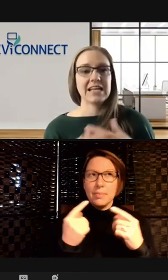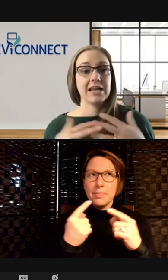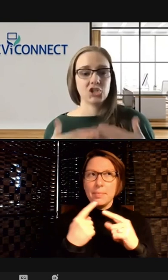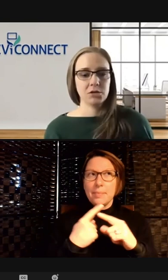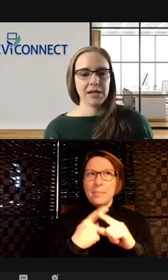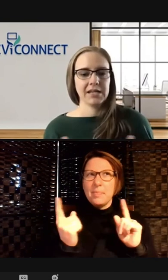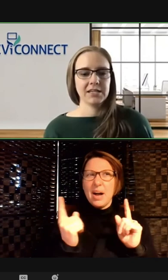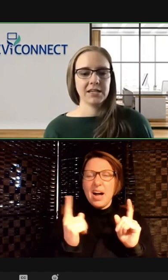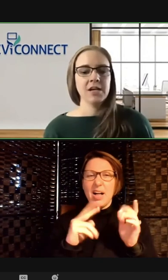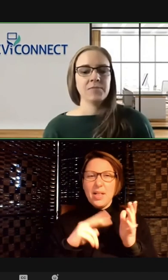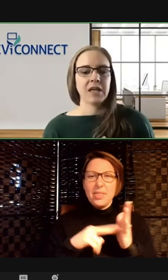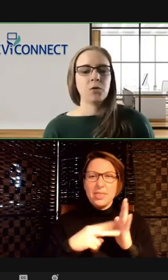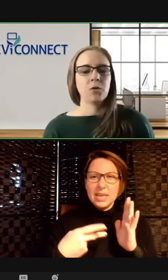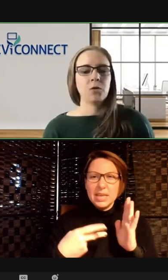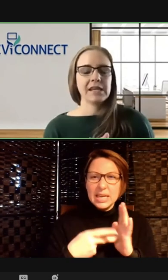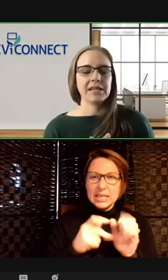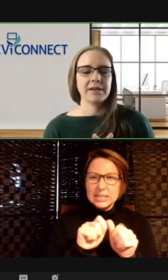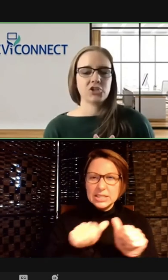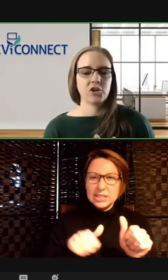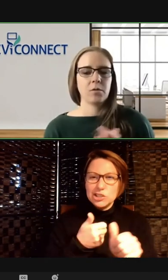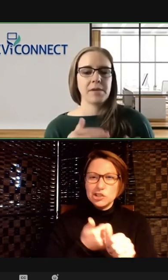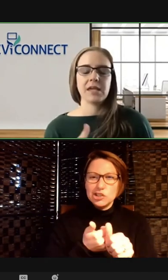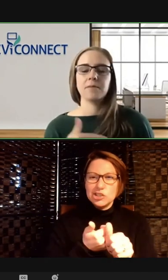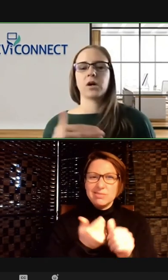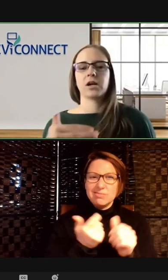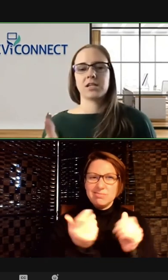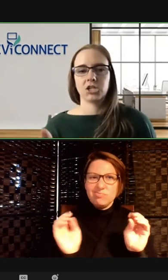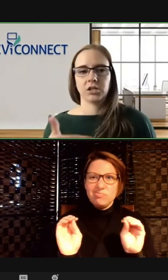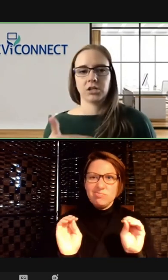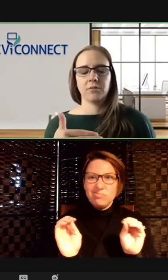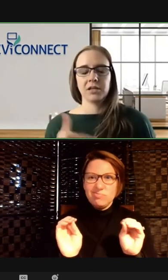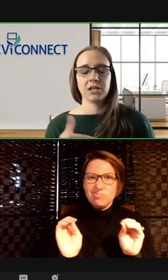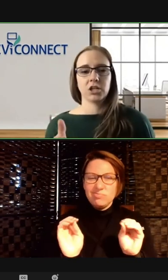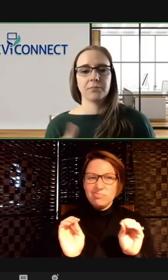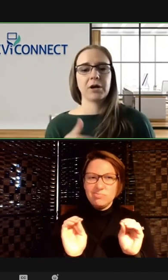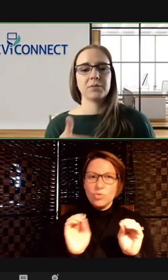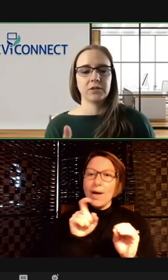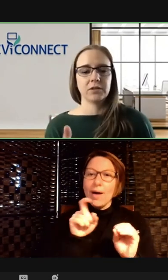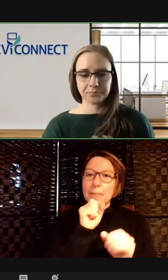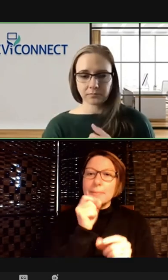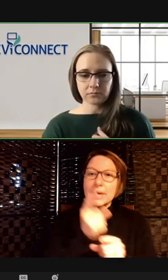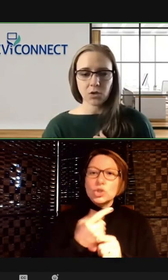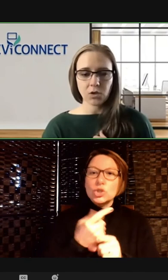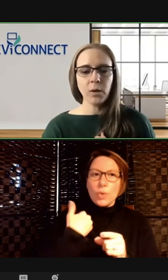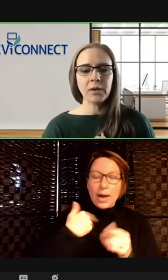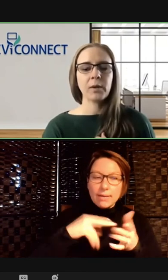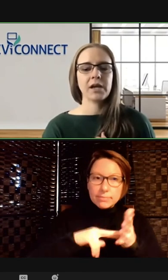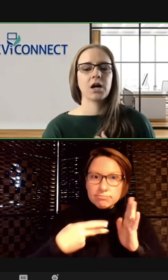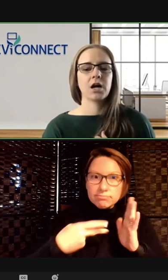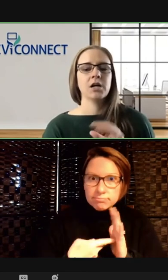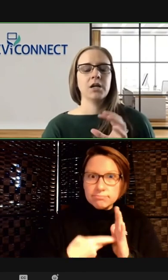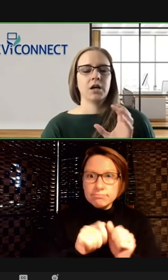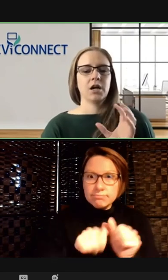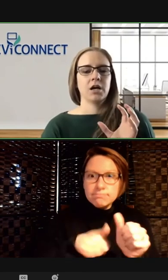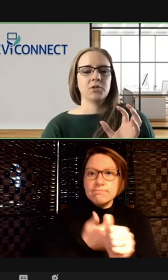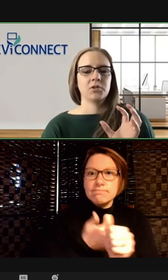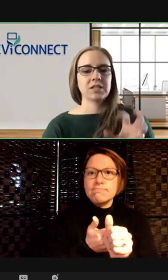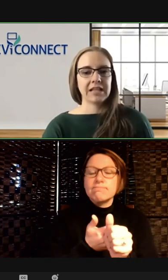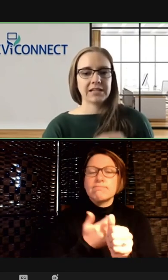of meaning and intention behind it. And we need to make sure that we're being more intentional and purposeful when we